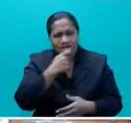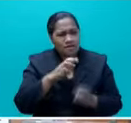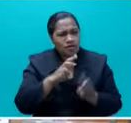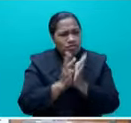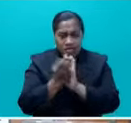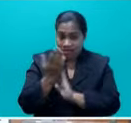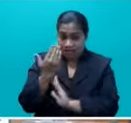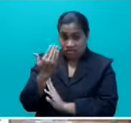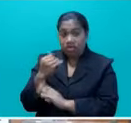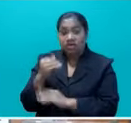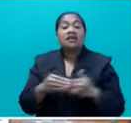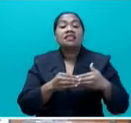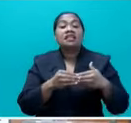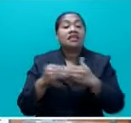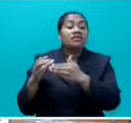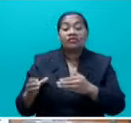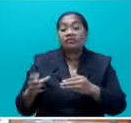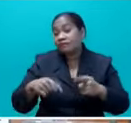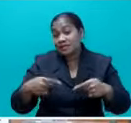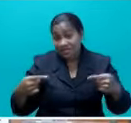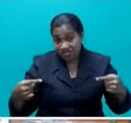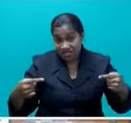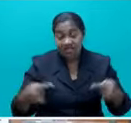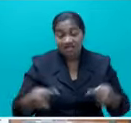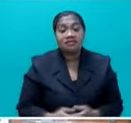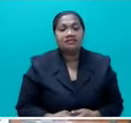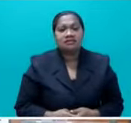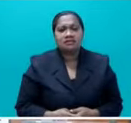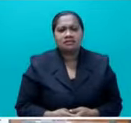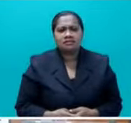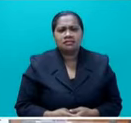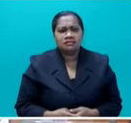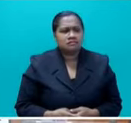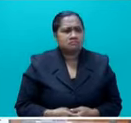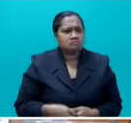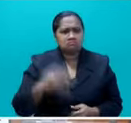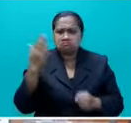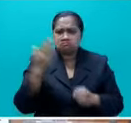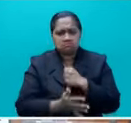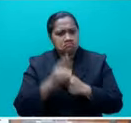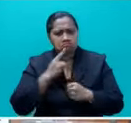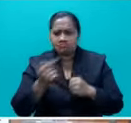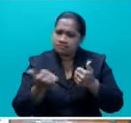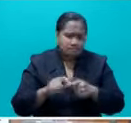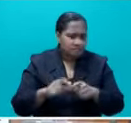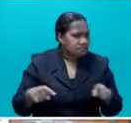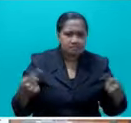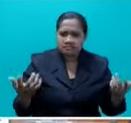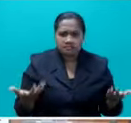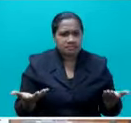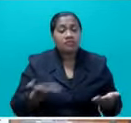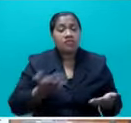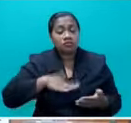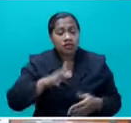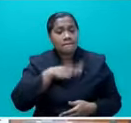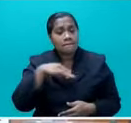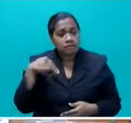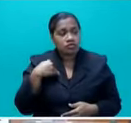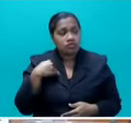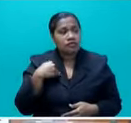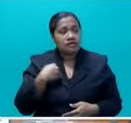the leader of opposition did not object to this, but he in fact wanted Ministry of Itauke Affairs